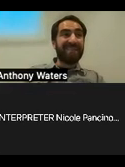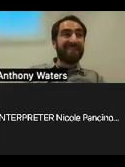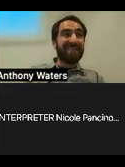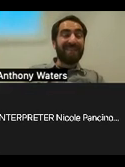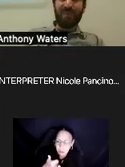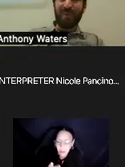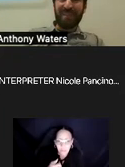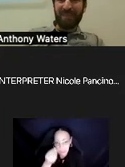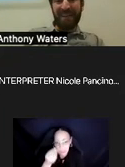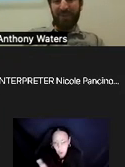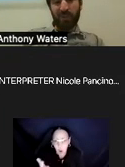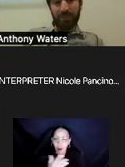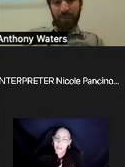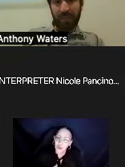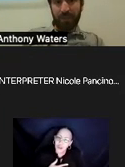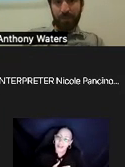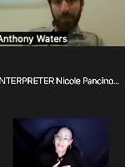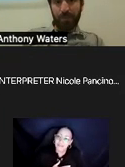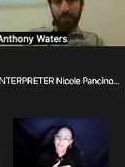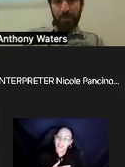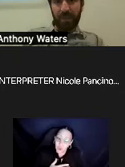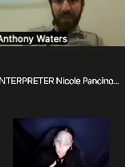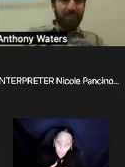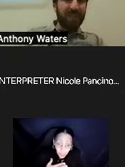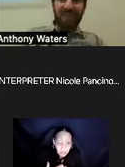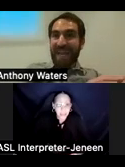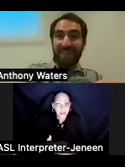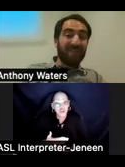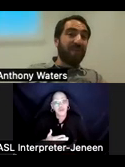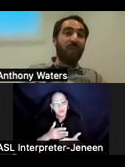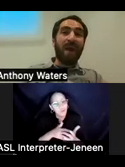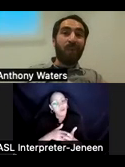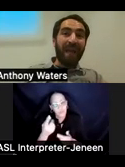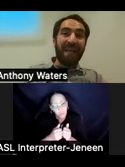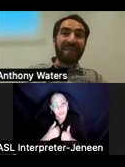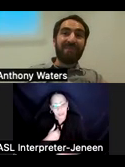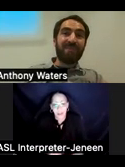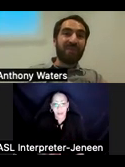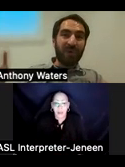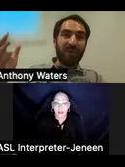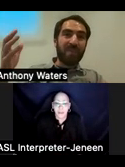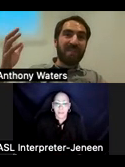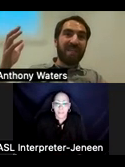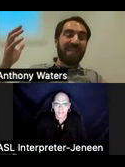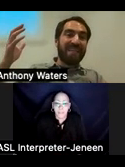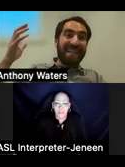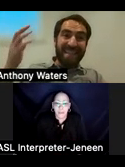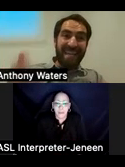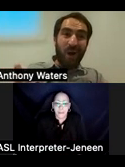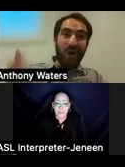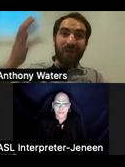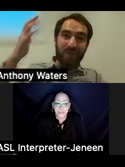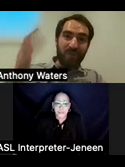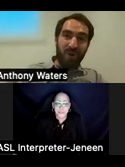appreciate that they're willing to be that vulnerable with you. Because that right away shows that